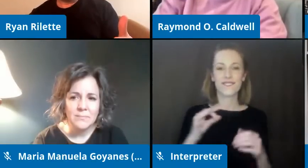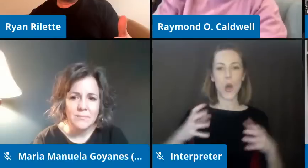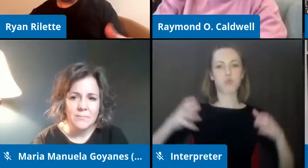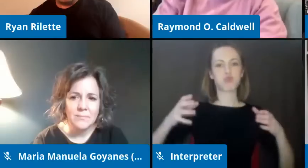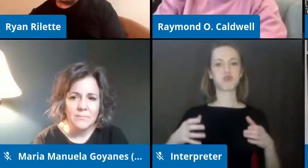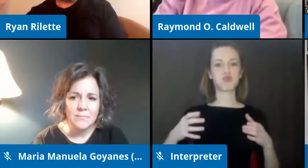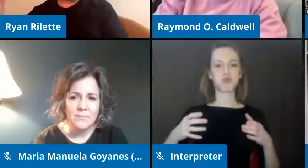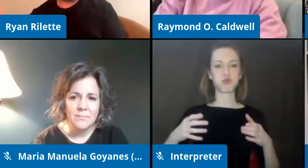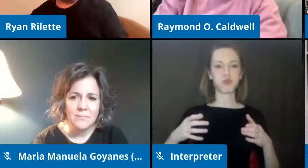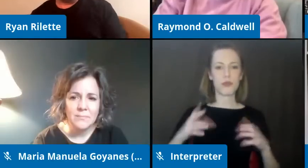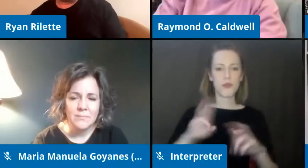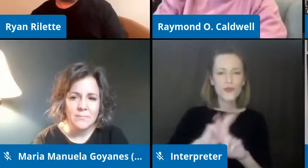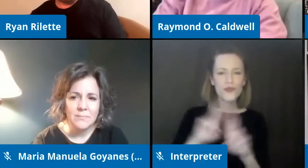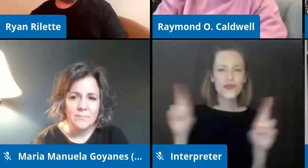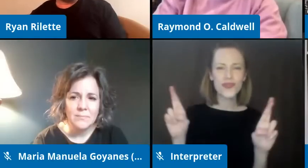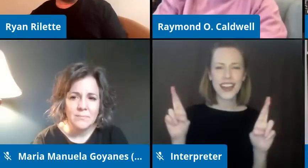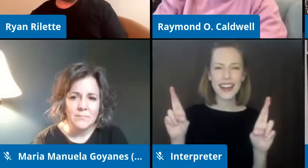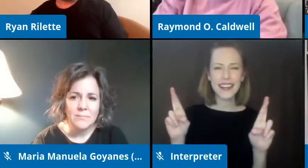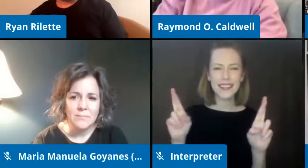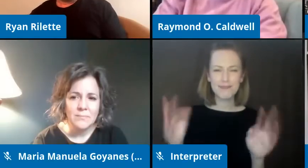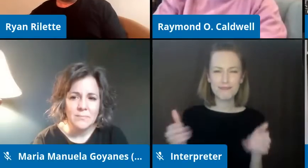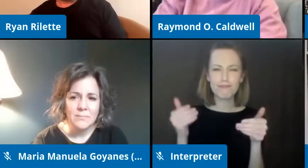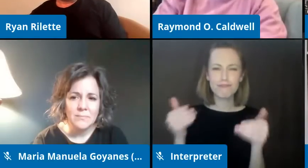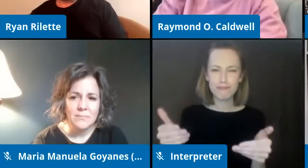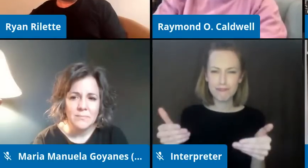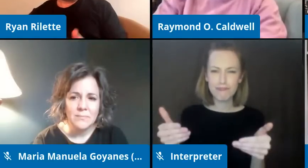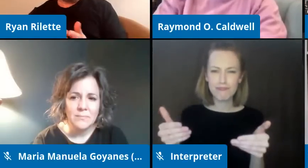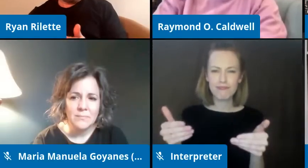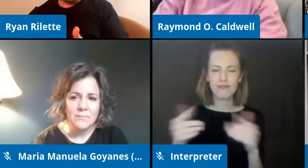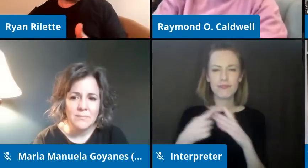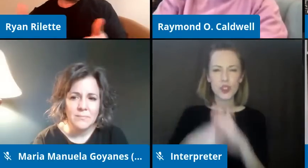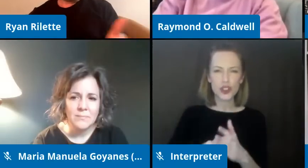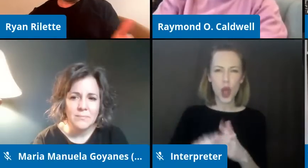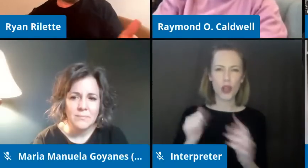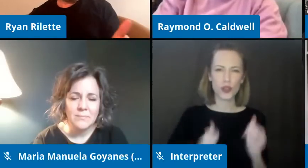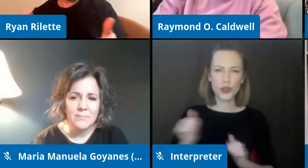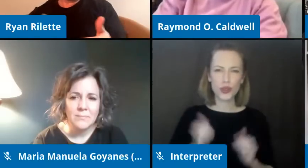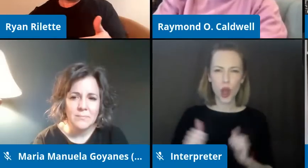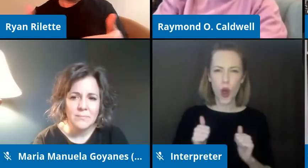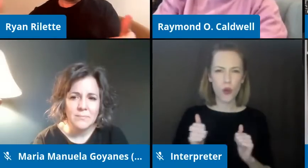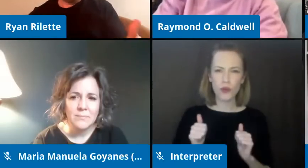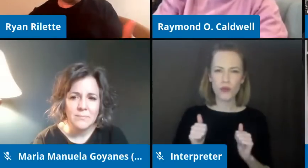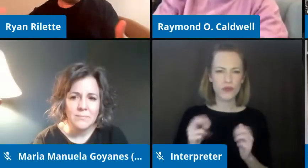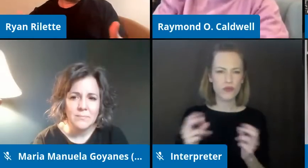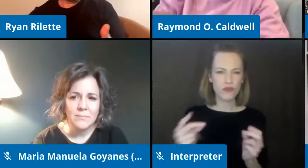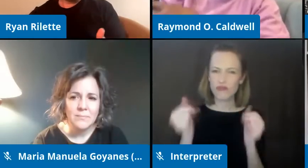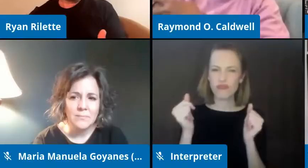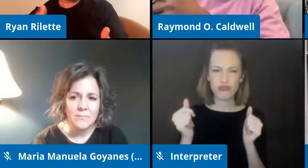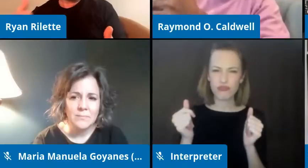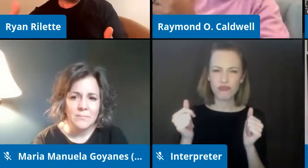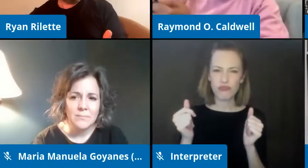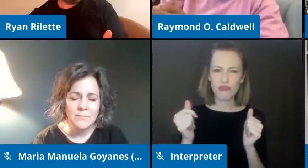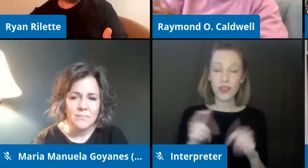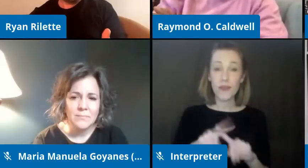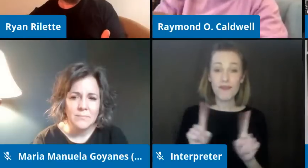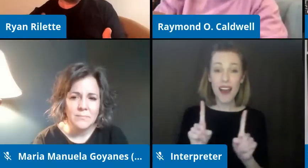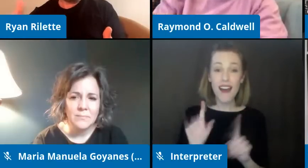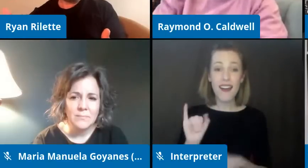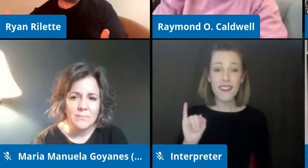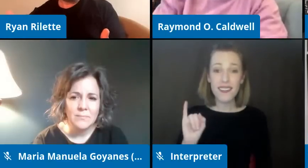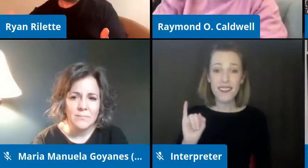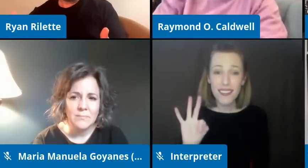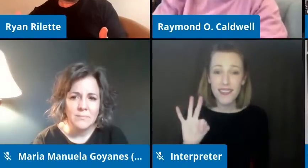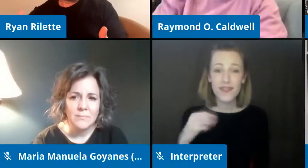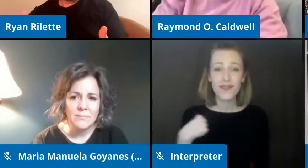you can launch a show right away. But if you have to wait, if we don't know, if we have to continually